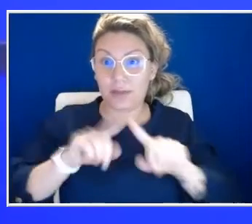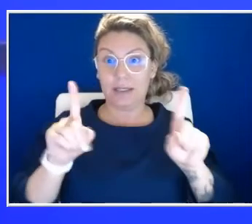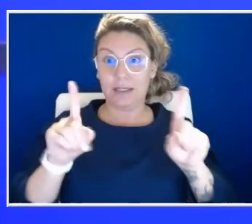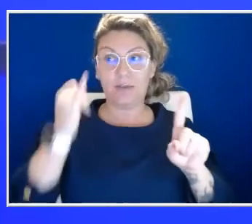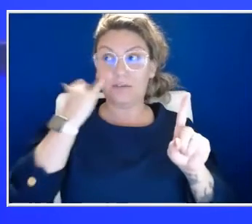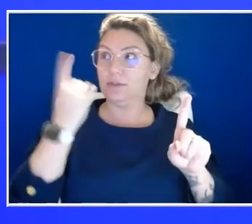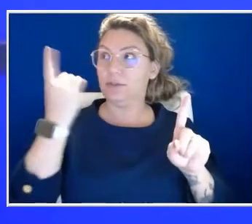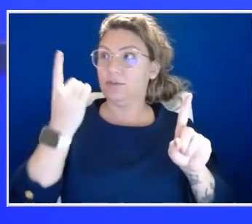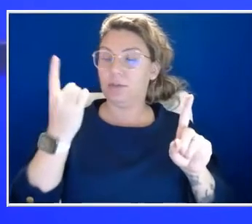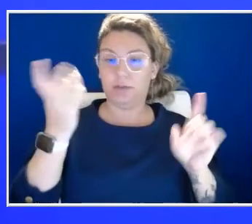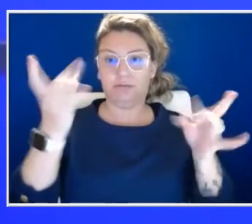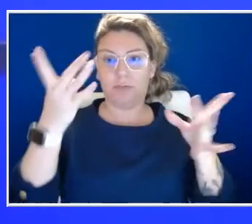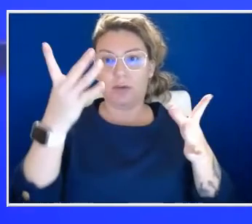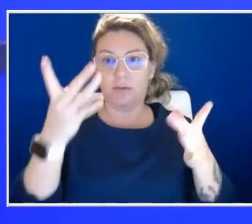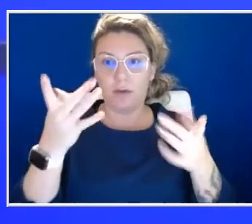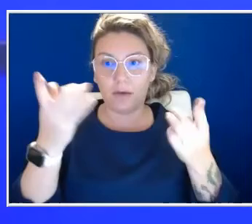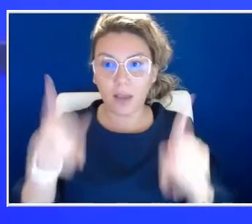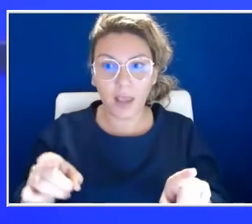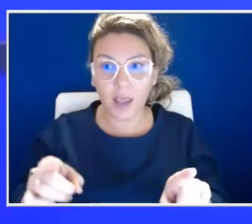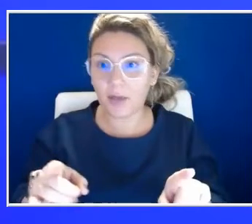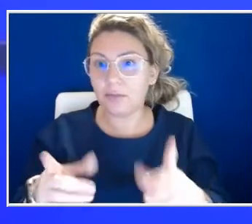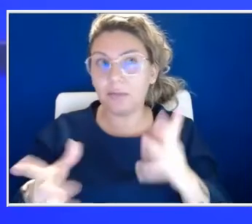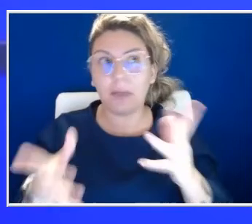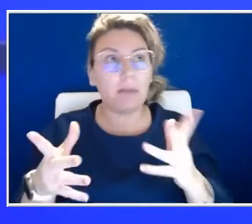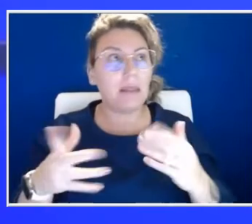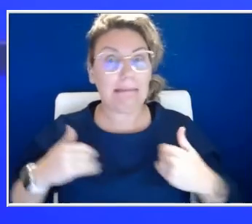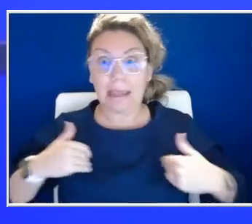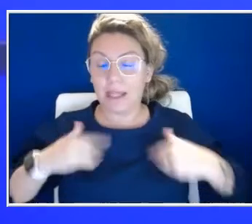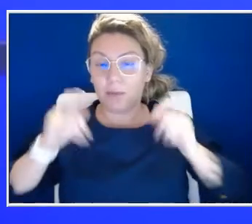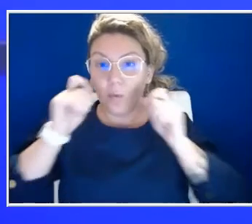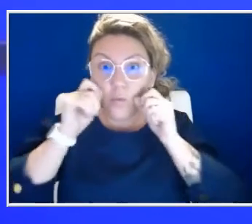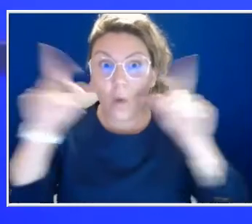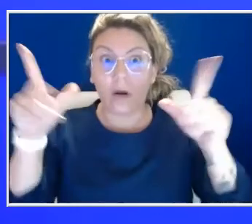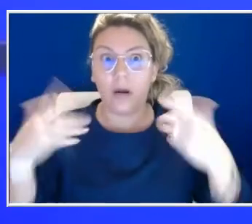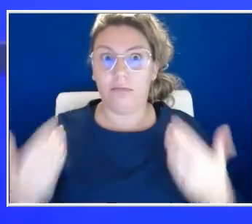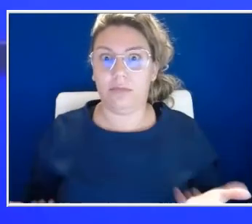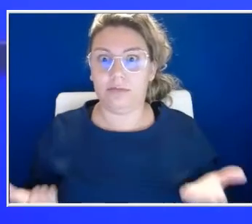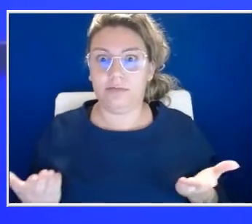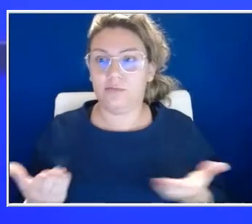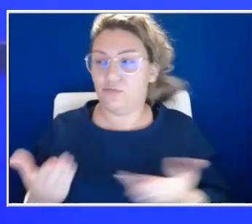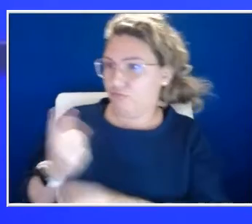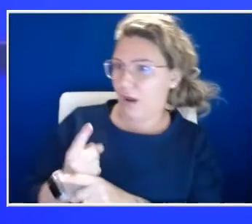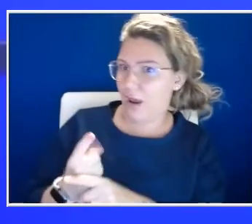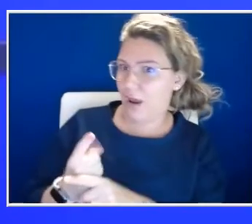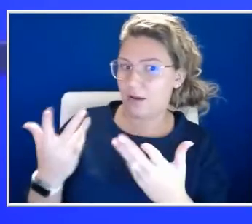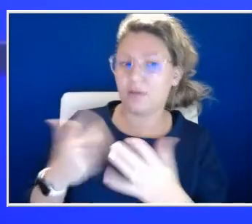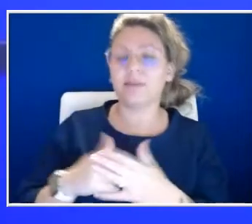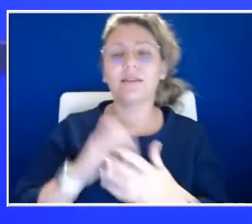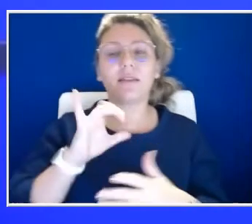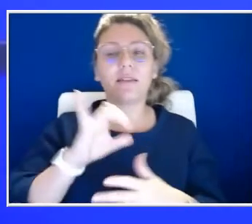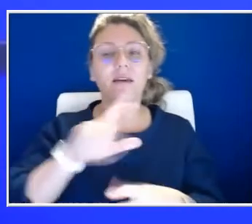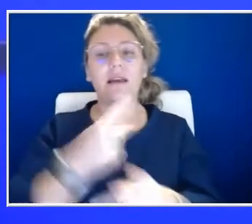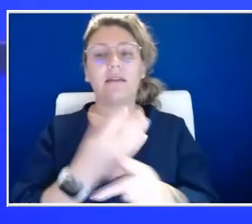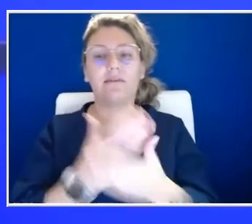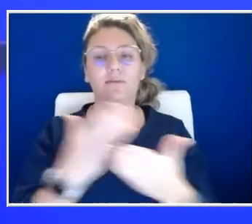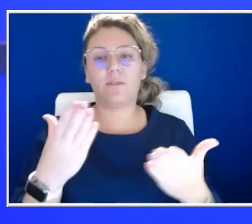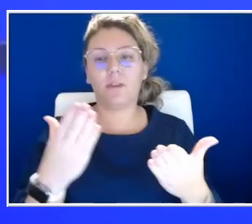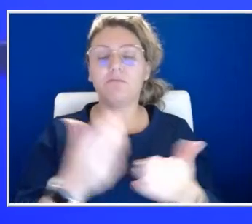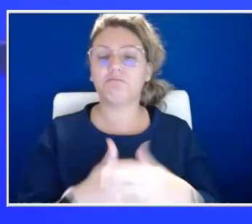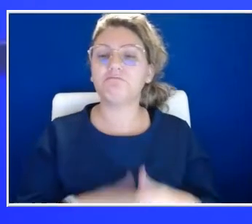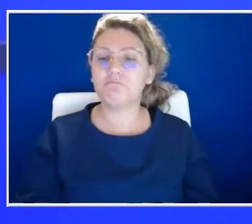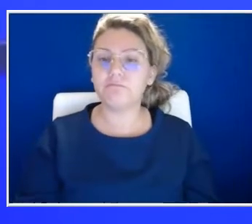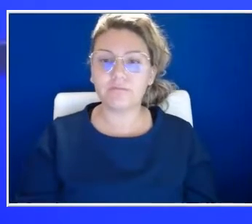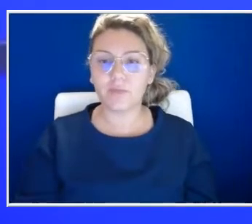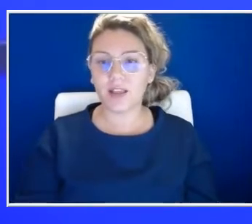happened. For instance, the animal woke up. Right. Those types of things, and in these